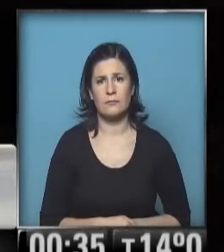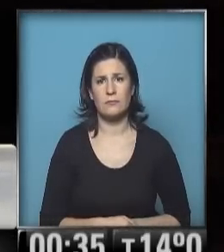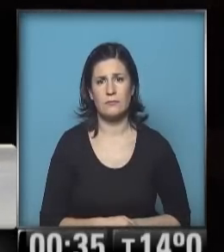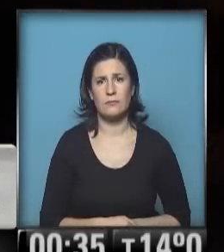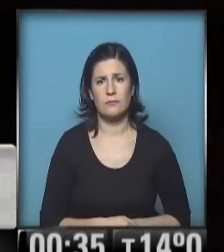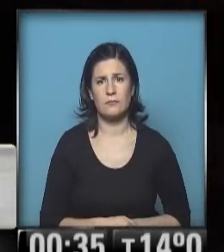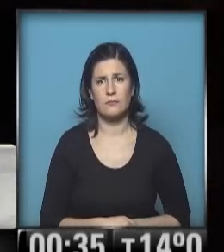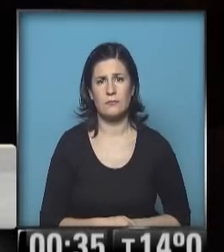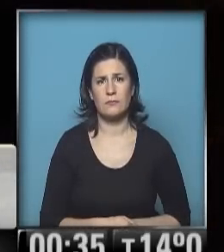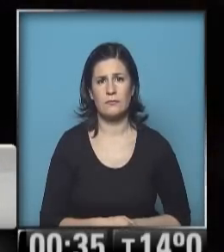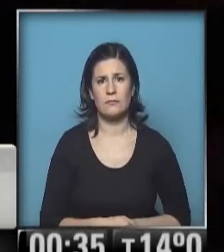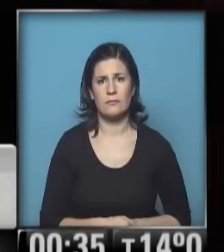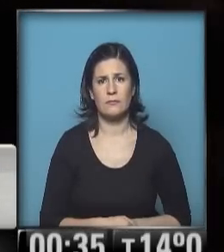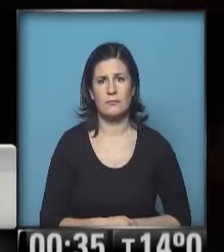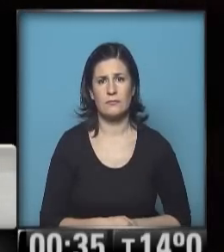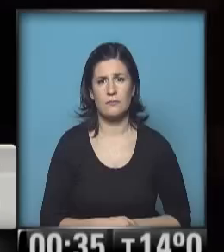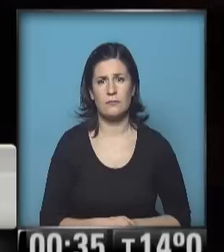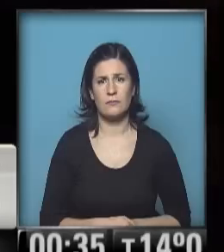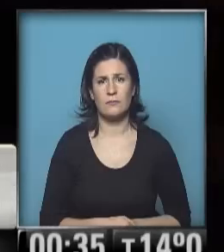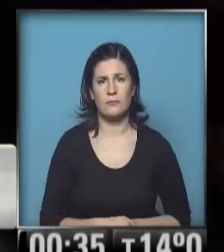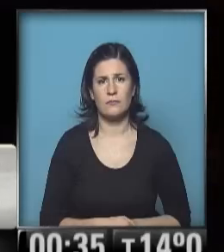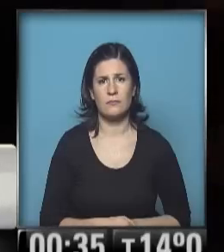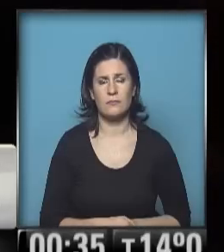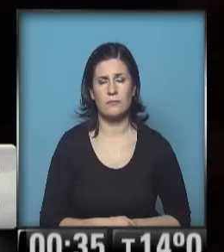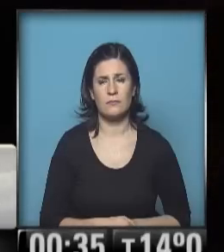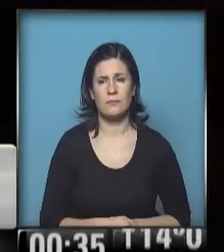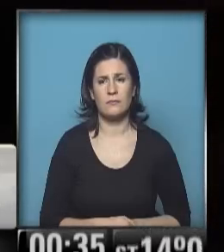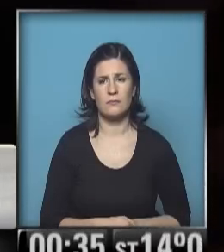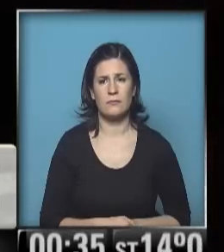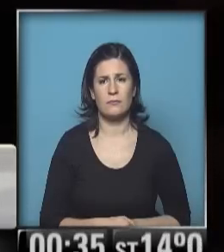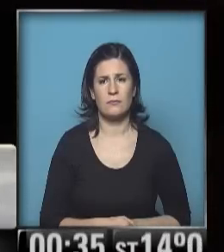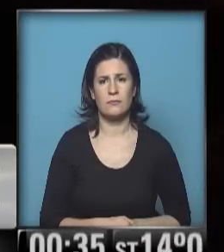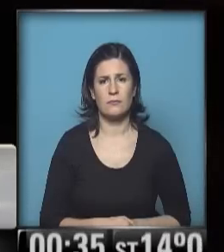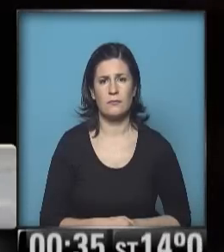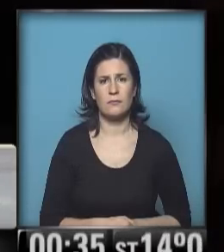you. And now it is time for my message.